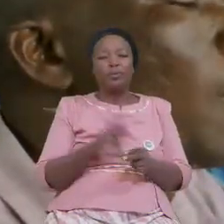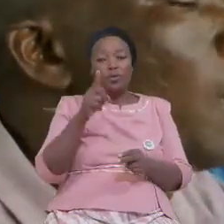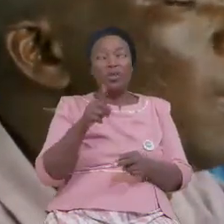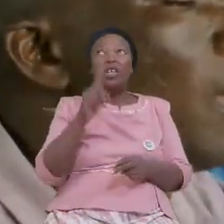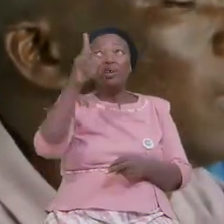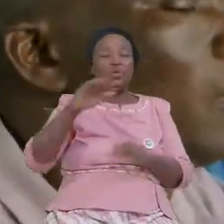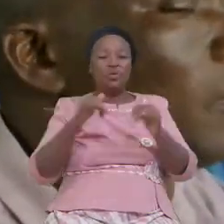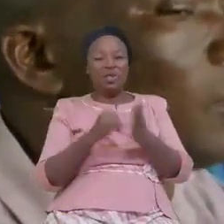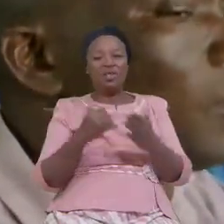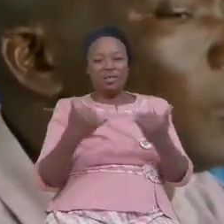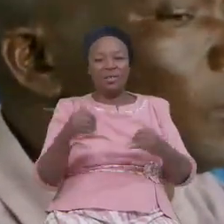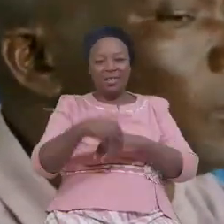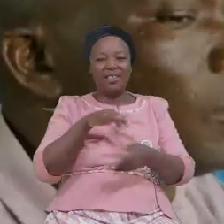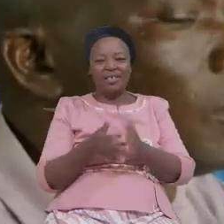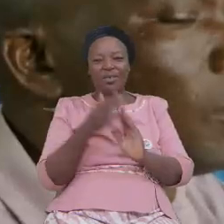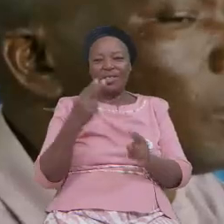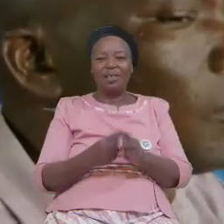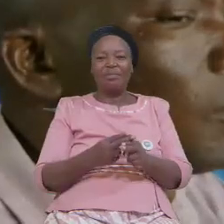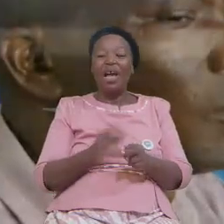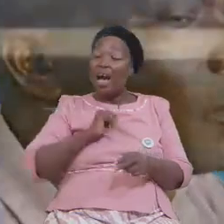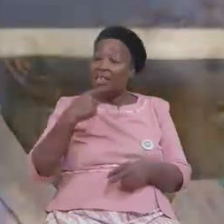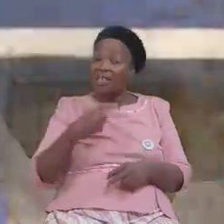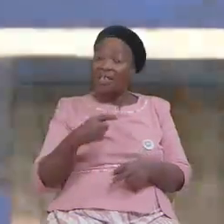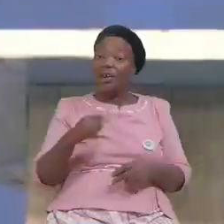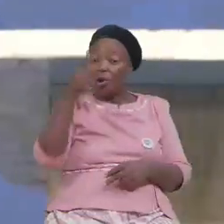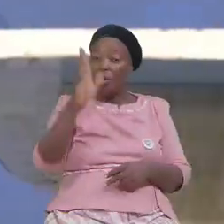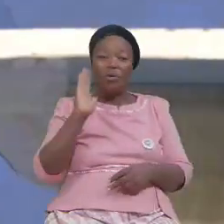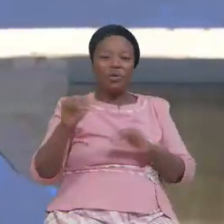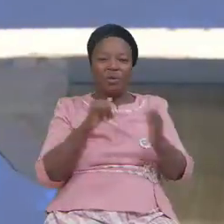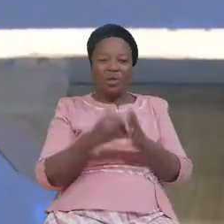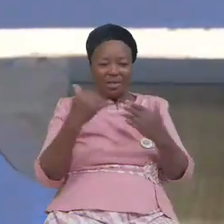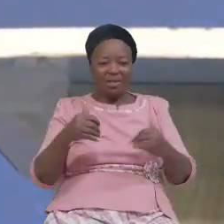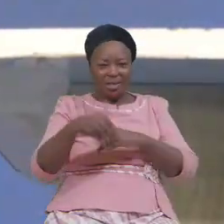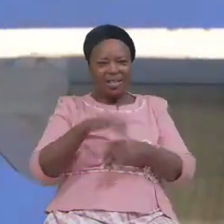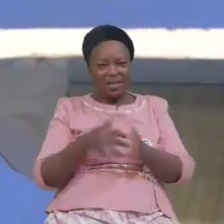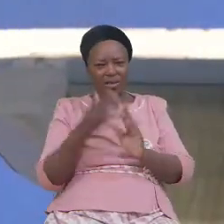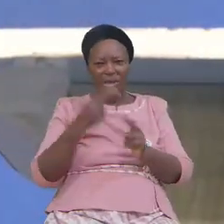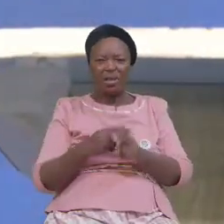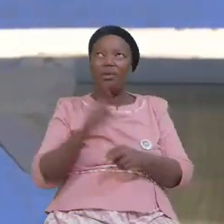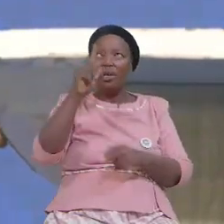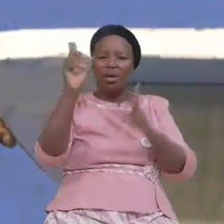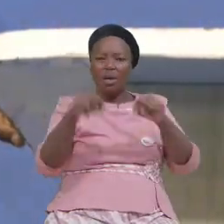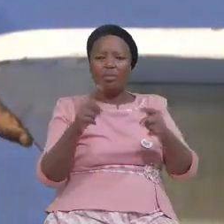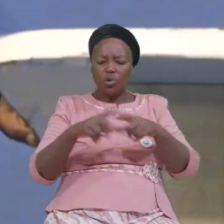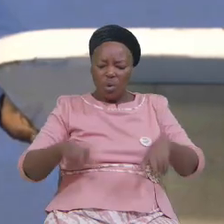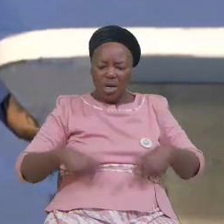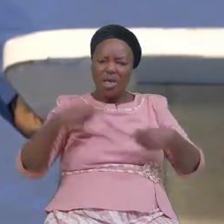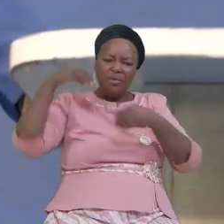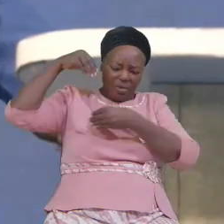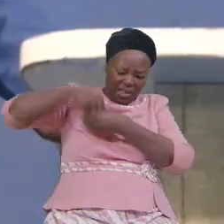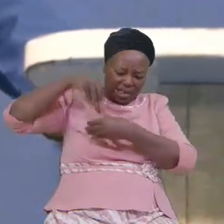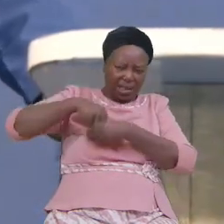tonight. I said he will do it tonight. He comes to live on the inside of